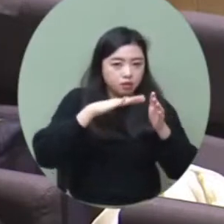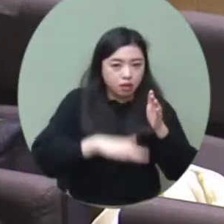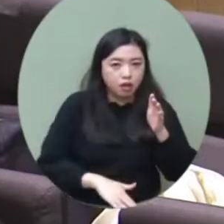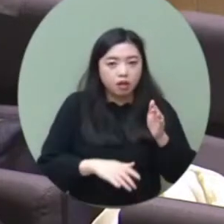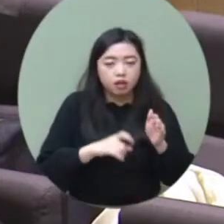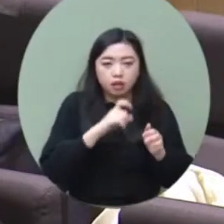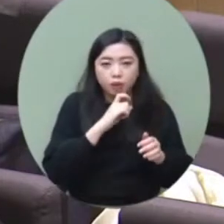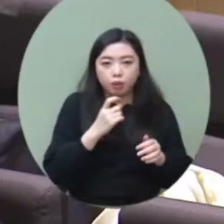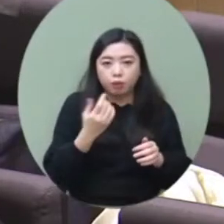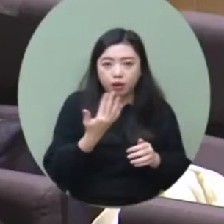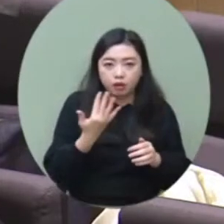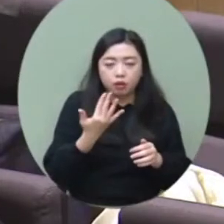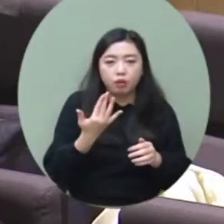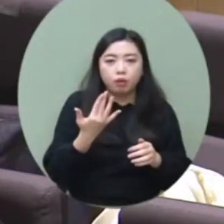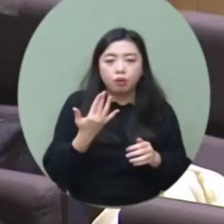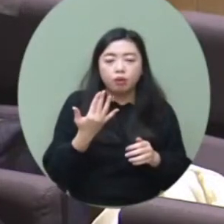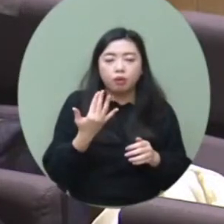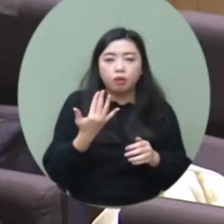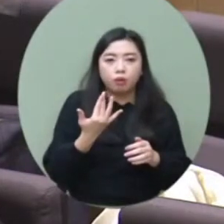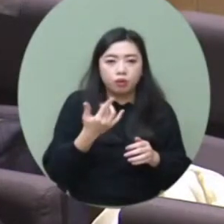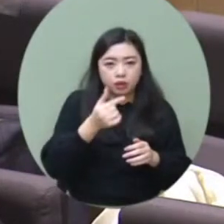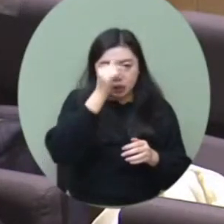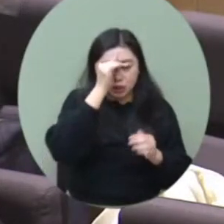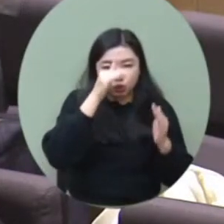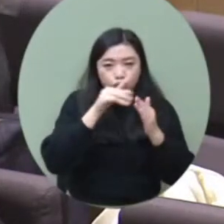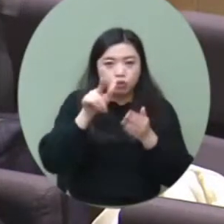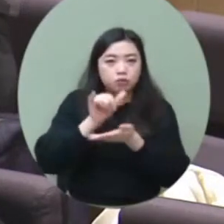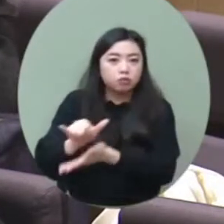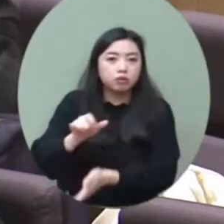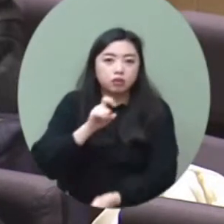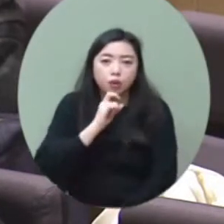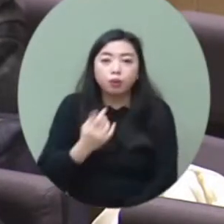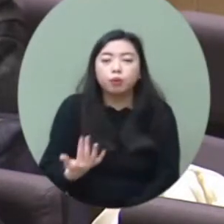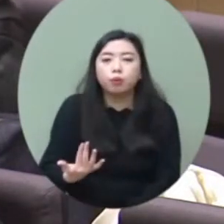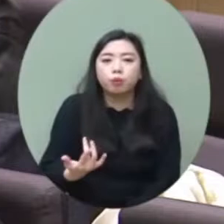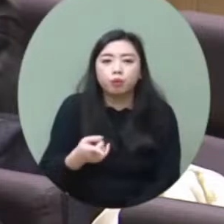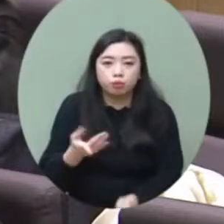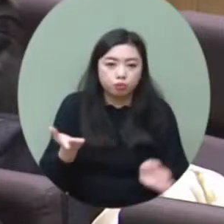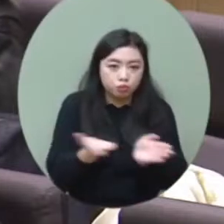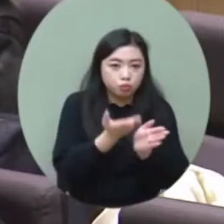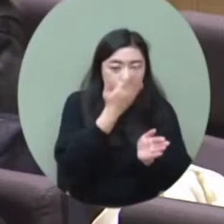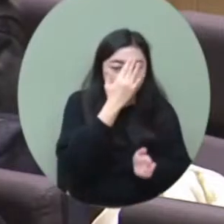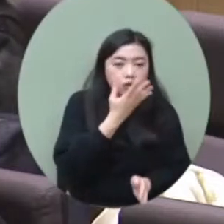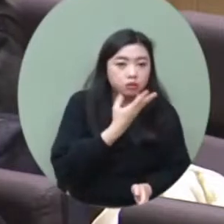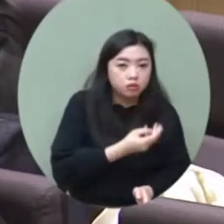Do we have a figure concerning the number of patients